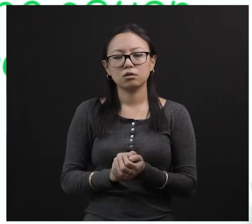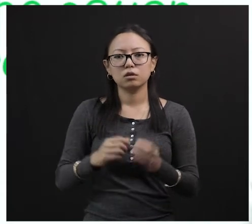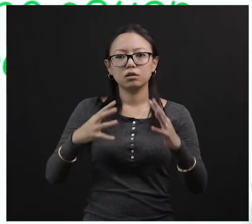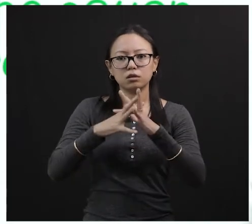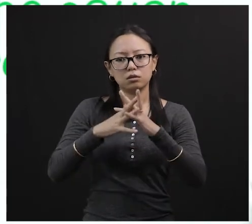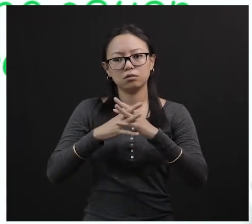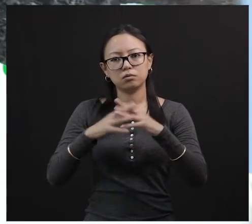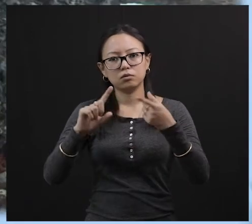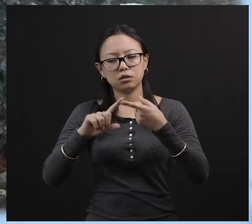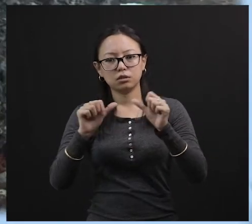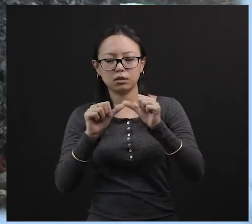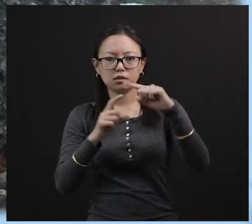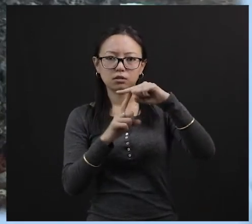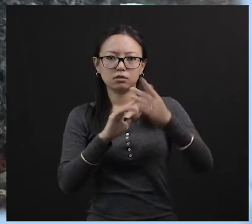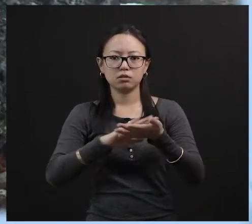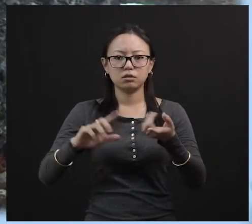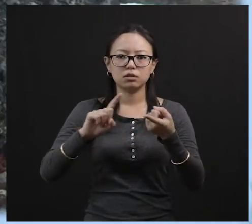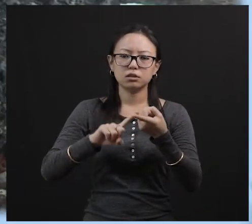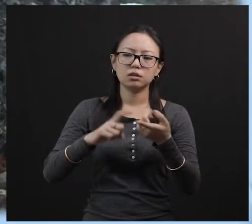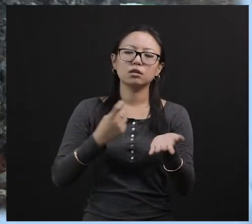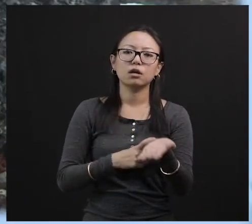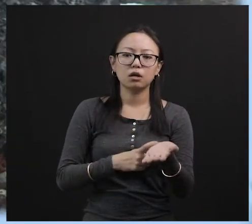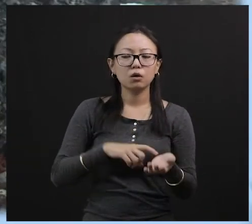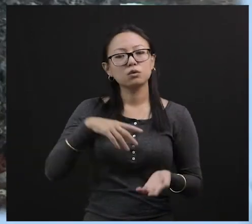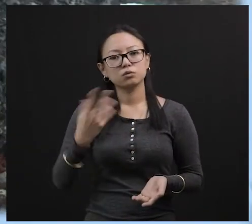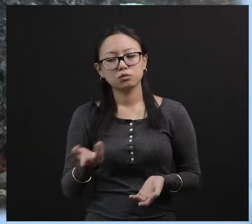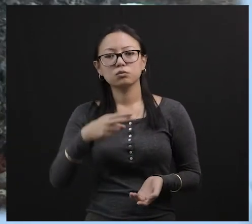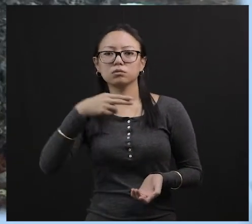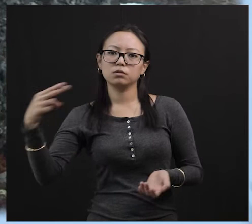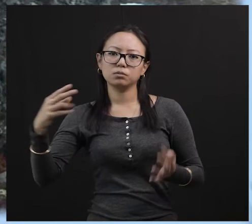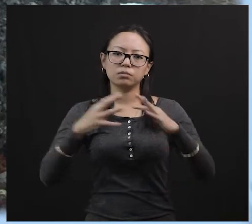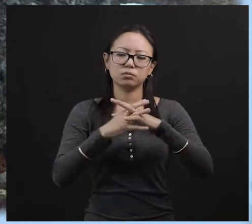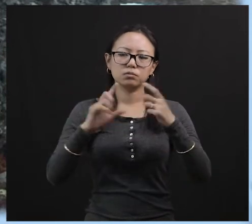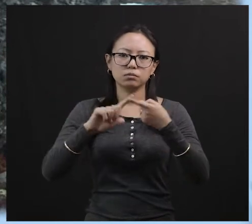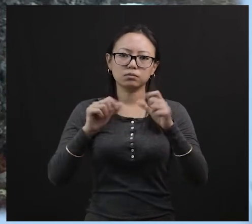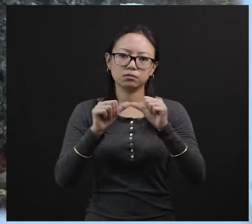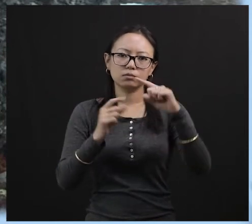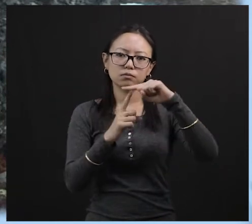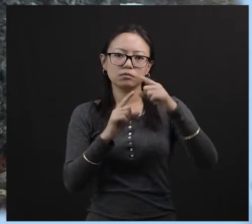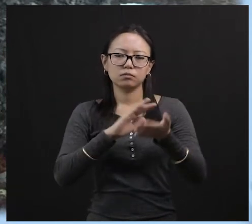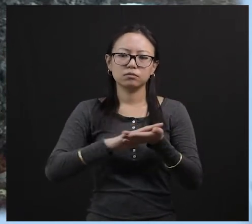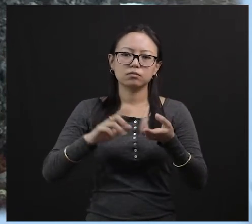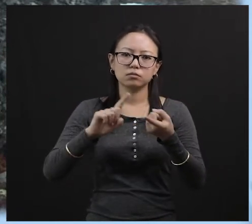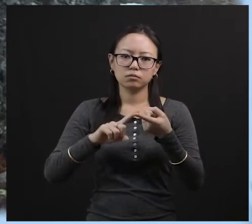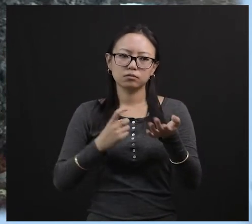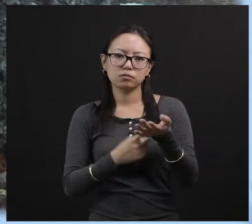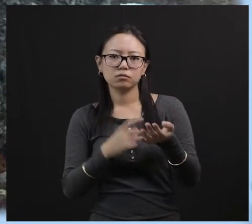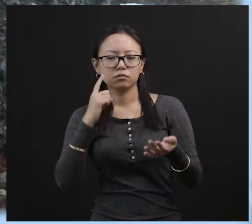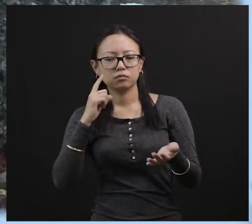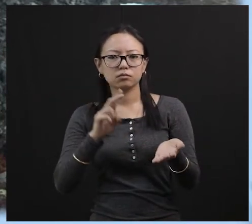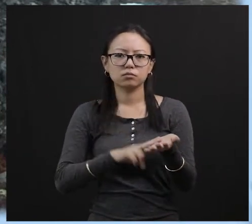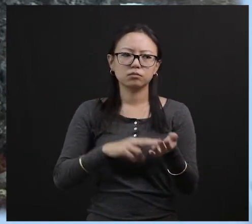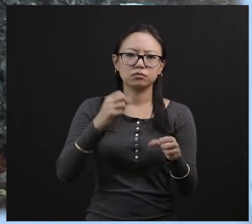All right. Then see, let me tell you in detail how the sun can break